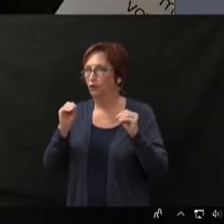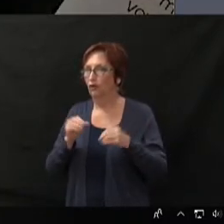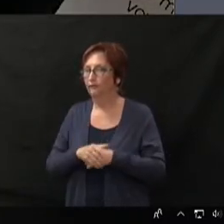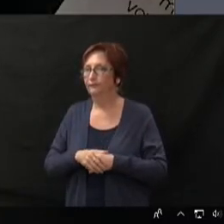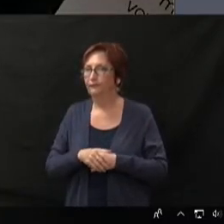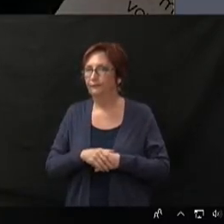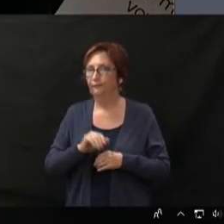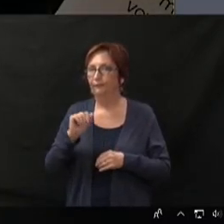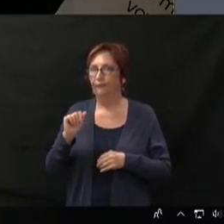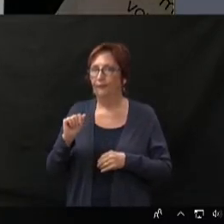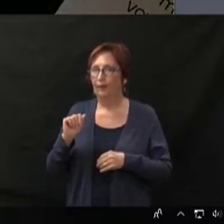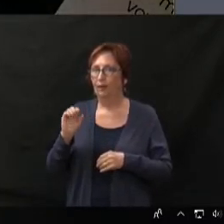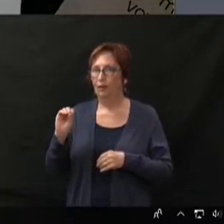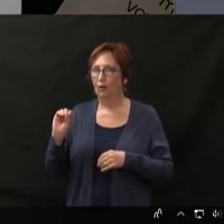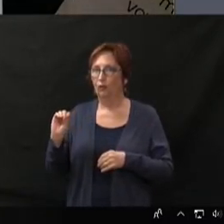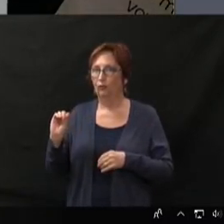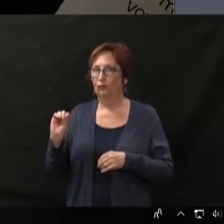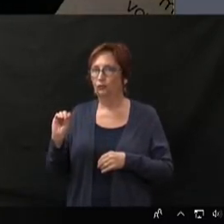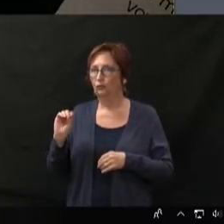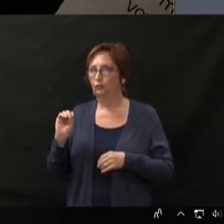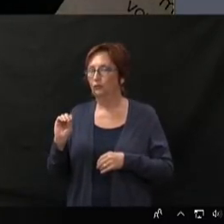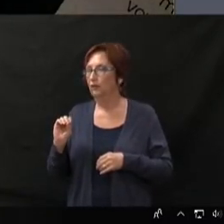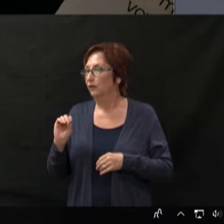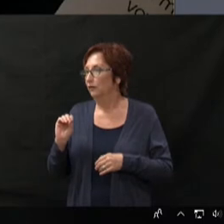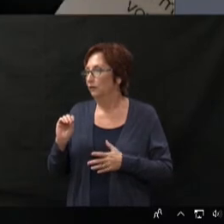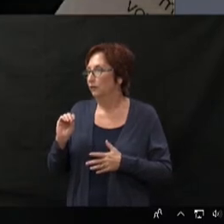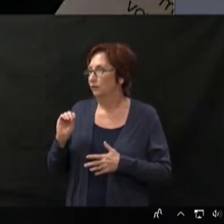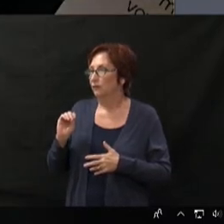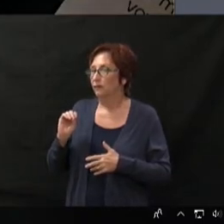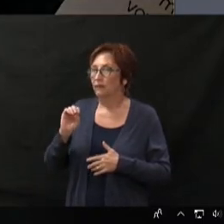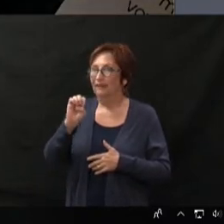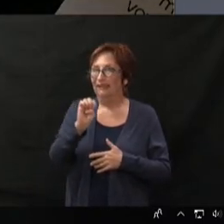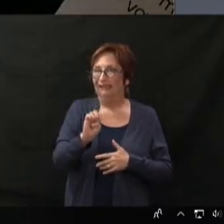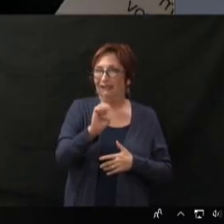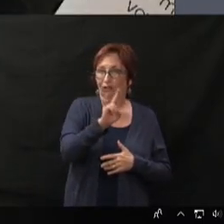one, they should not be in with me. E-U,